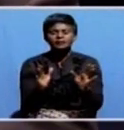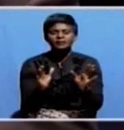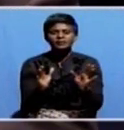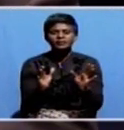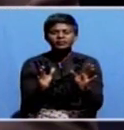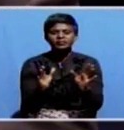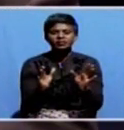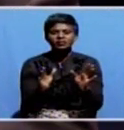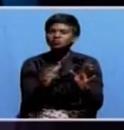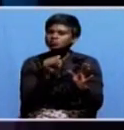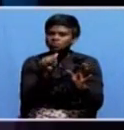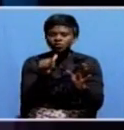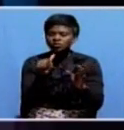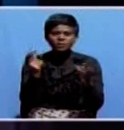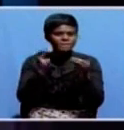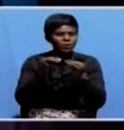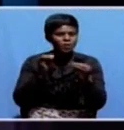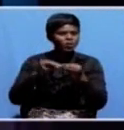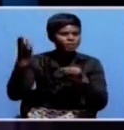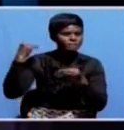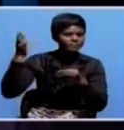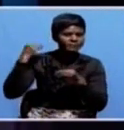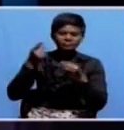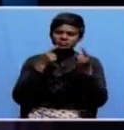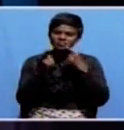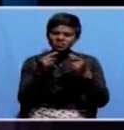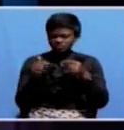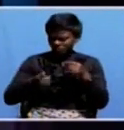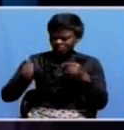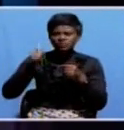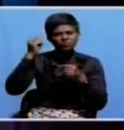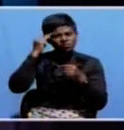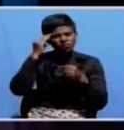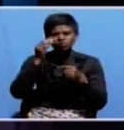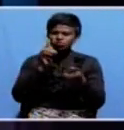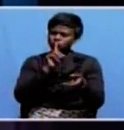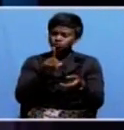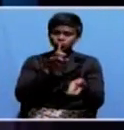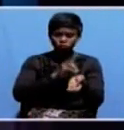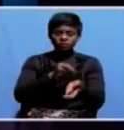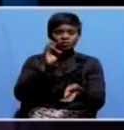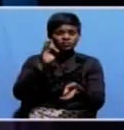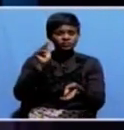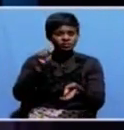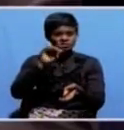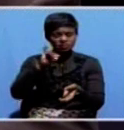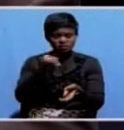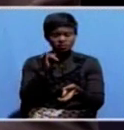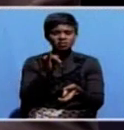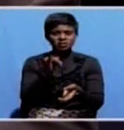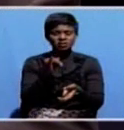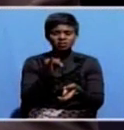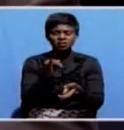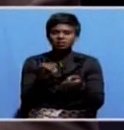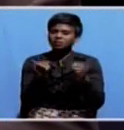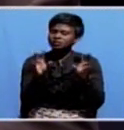Without really going back too much, yes, into the past. Yes. Did you have that feeling when you played with him? No. Chiluba has never been